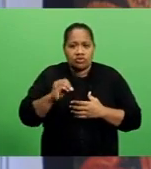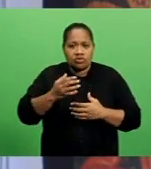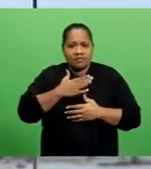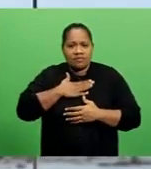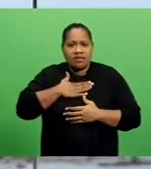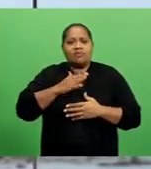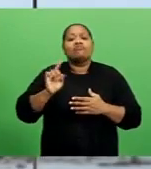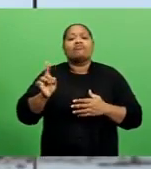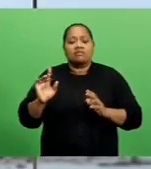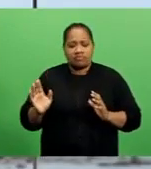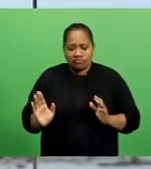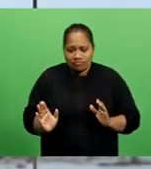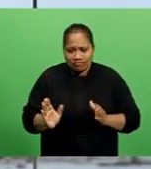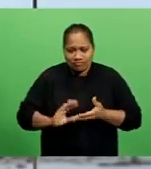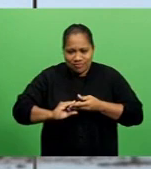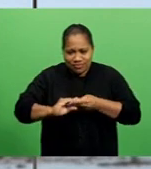all.